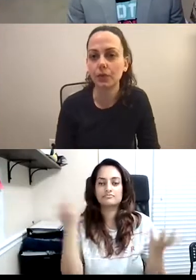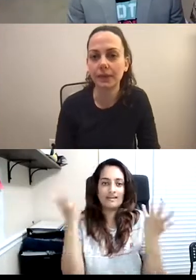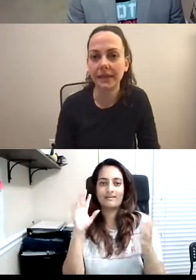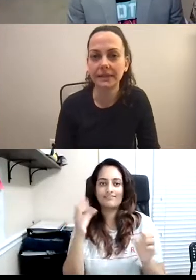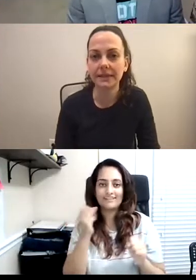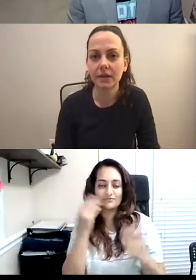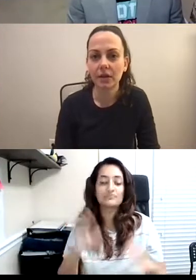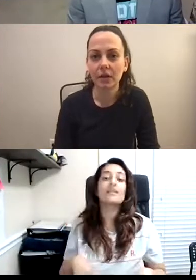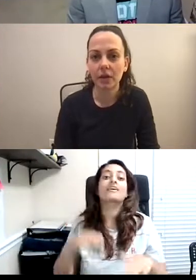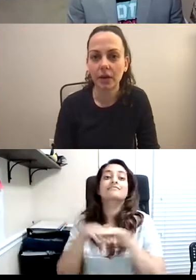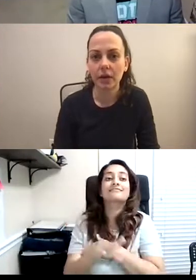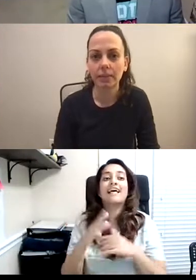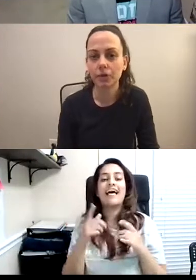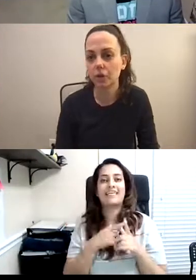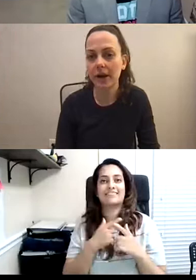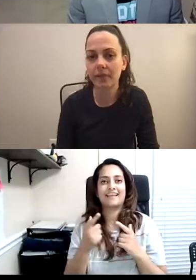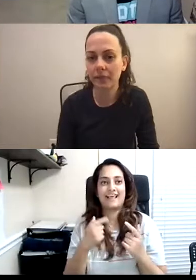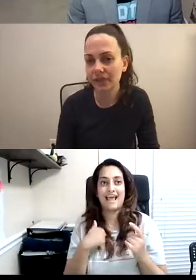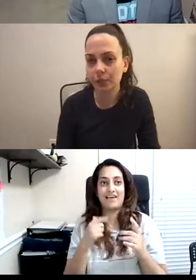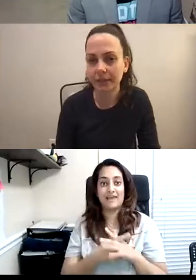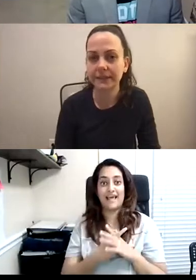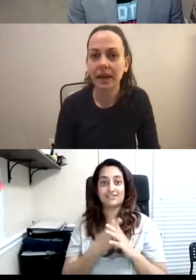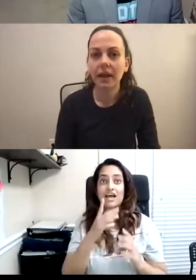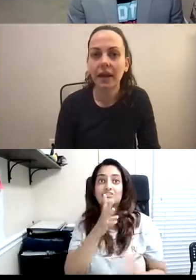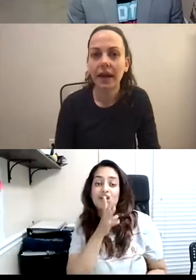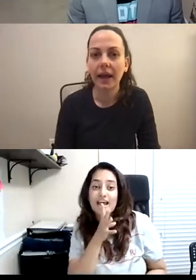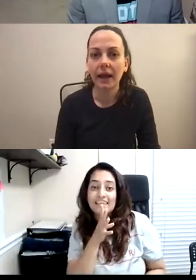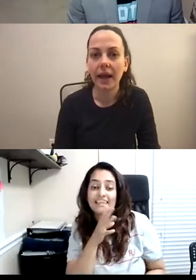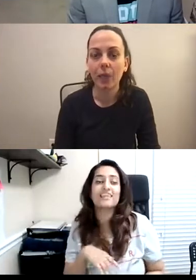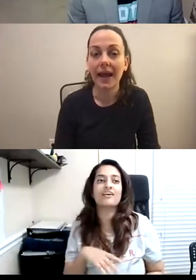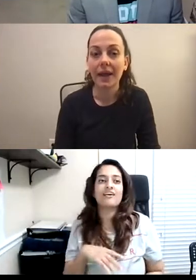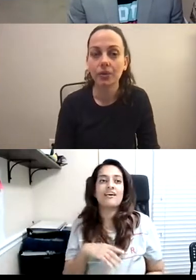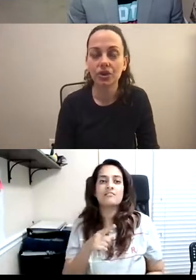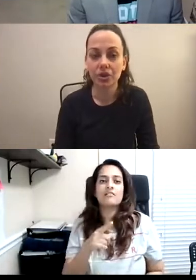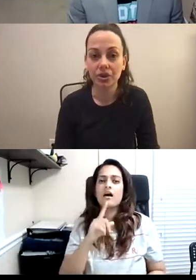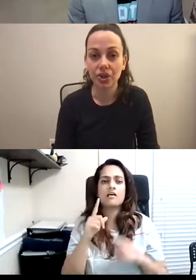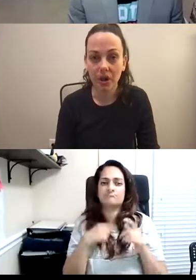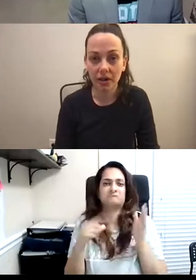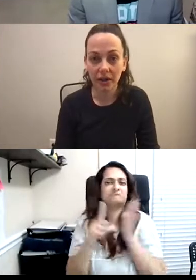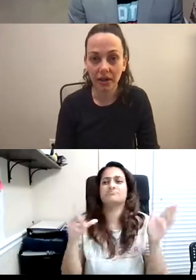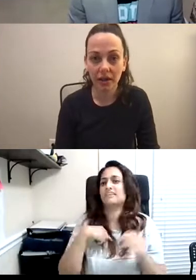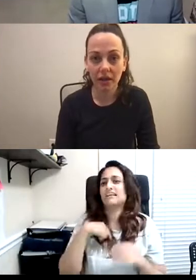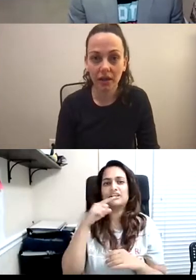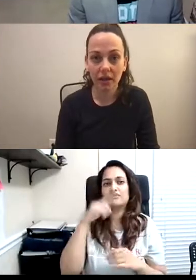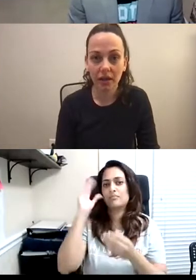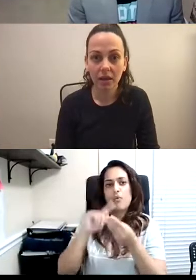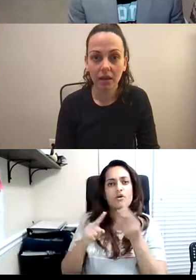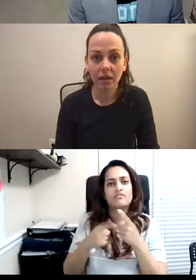fast food place. So whatever, the fast food place. And when I would start